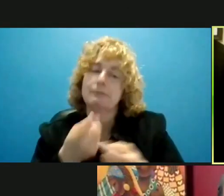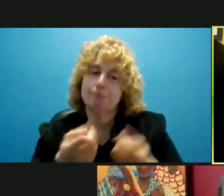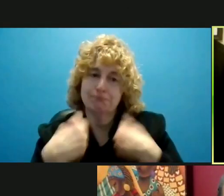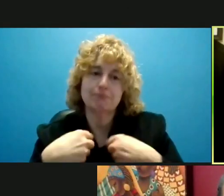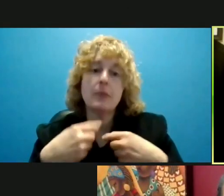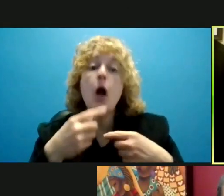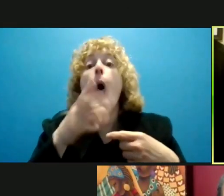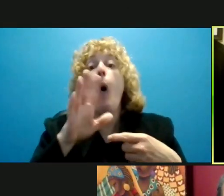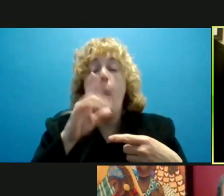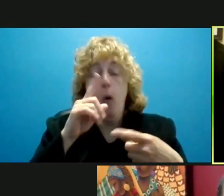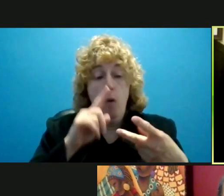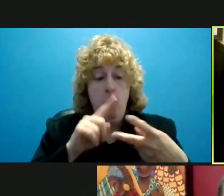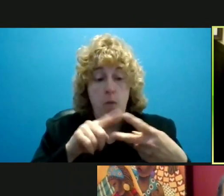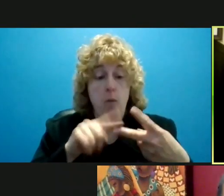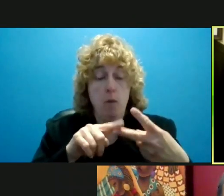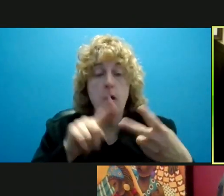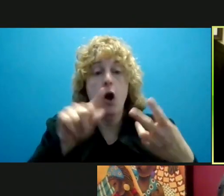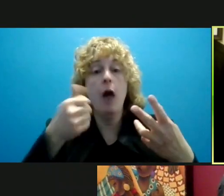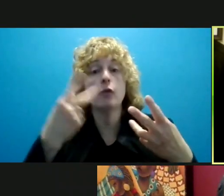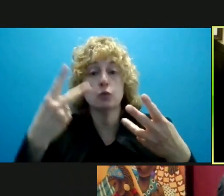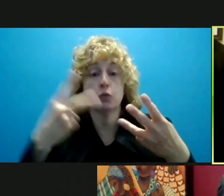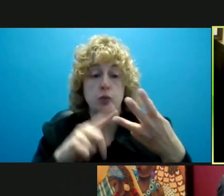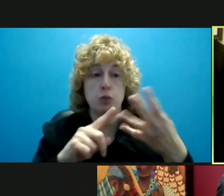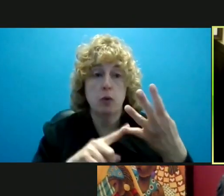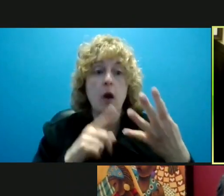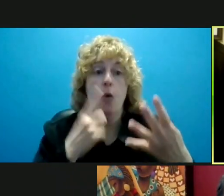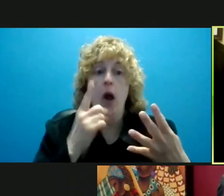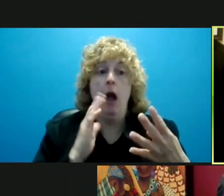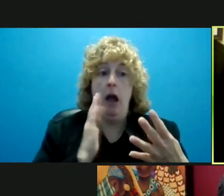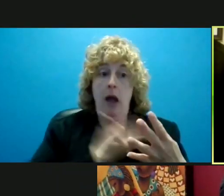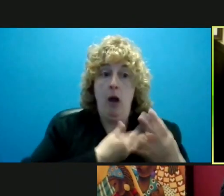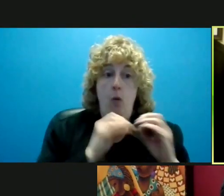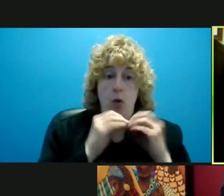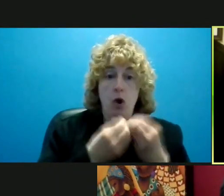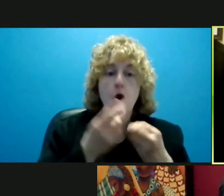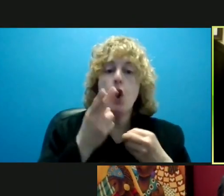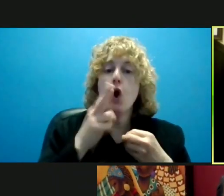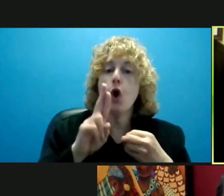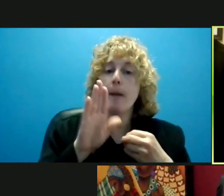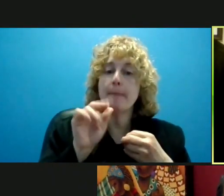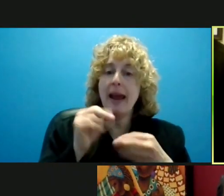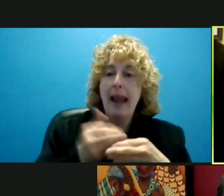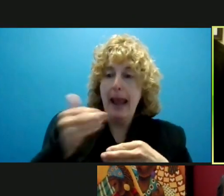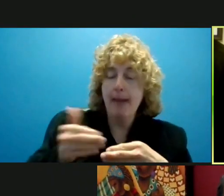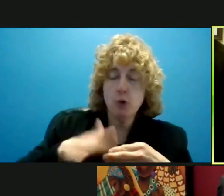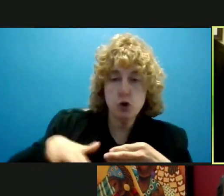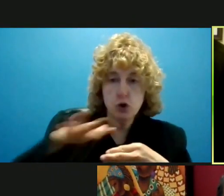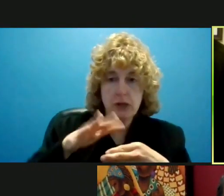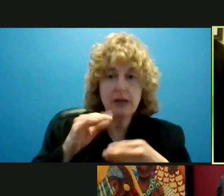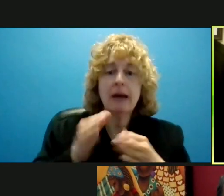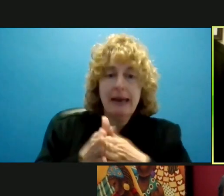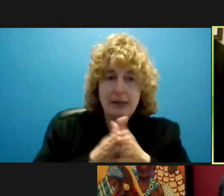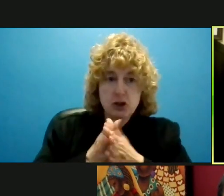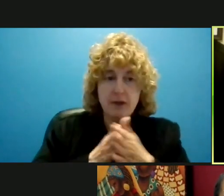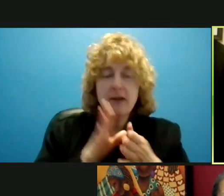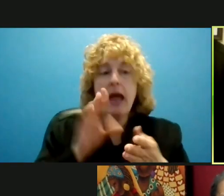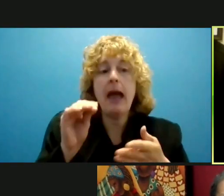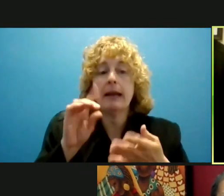vaccine clinics that are coming up. One at our organization at Urban Neighborhood Initiatives and DHDC. And we will